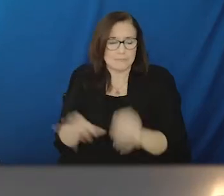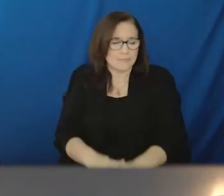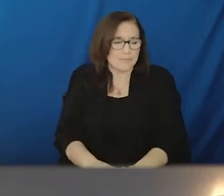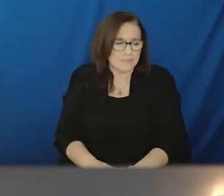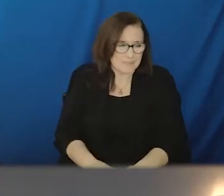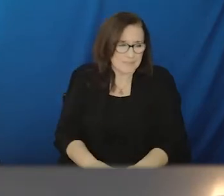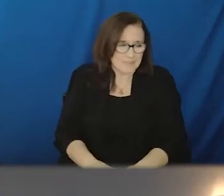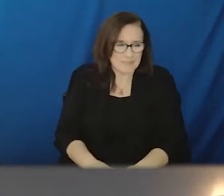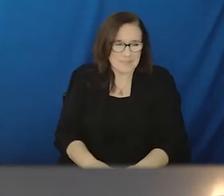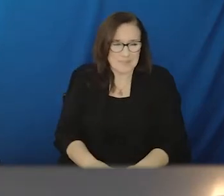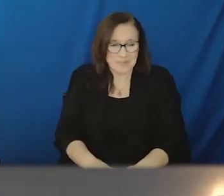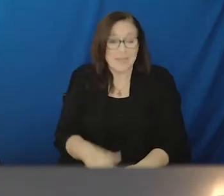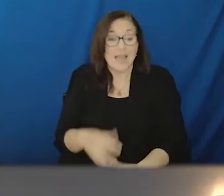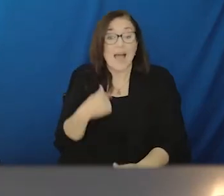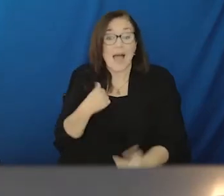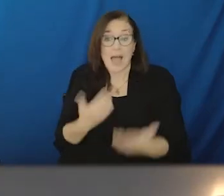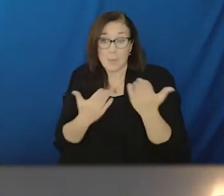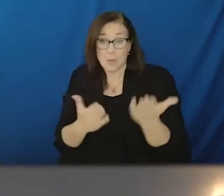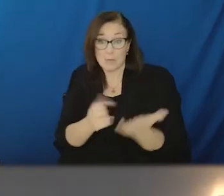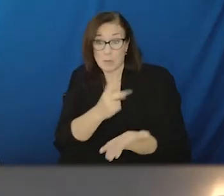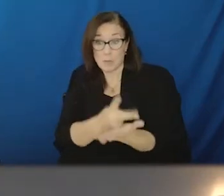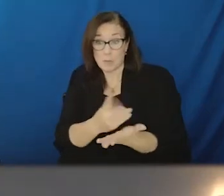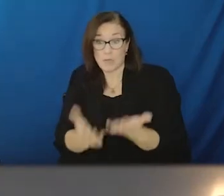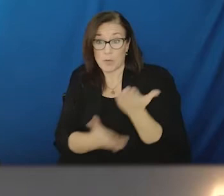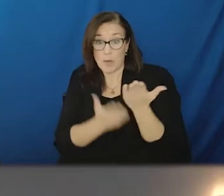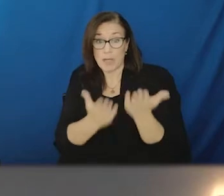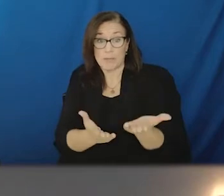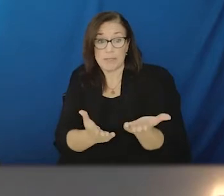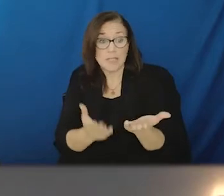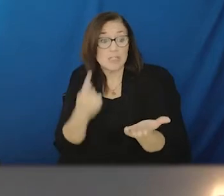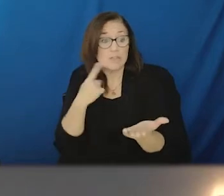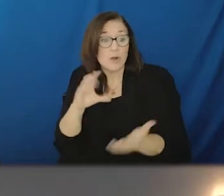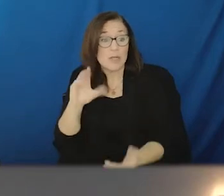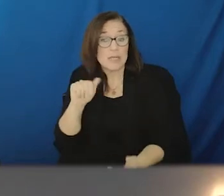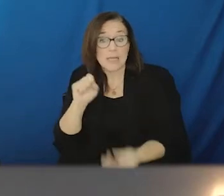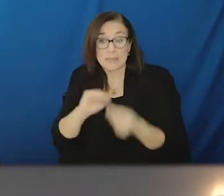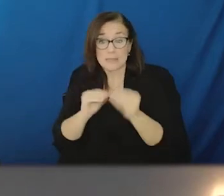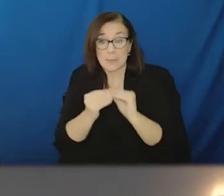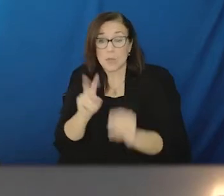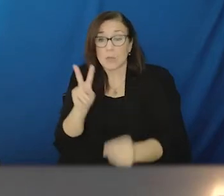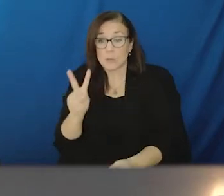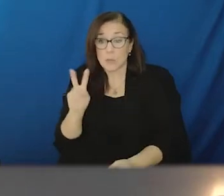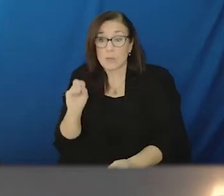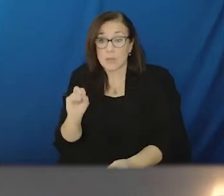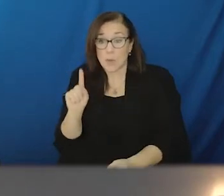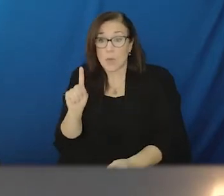I move to approve the recommendation on case number